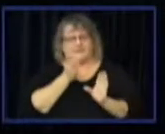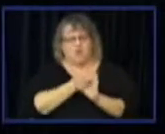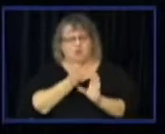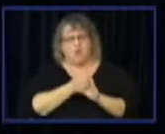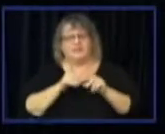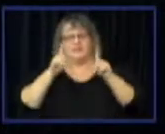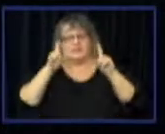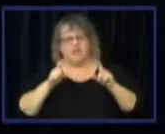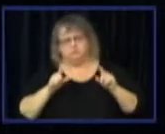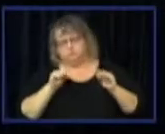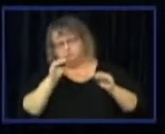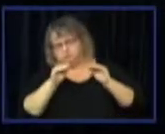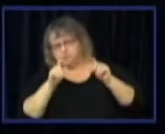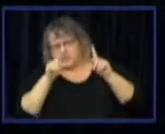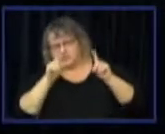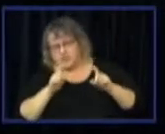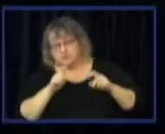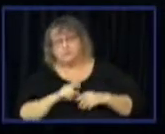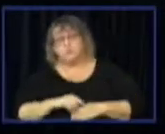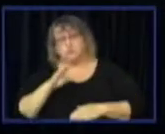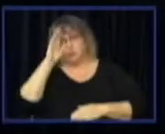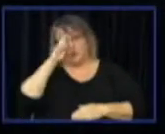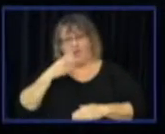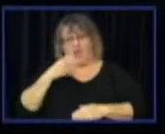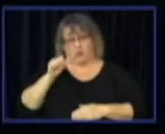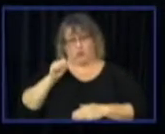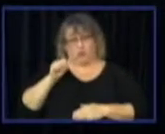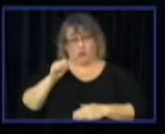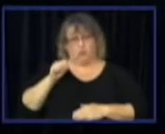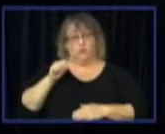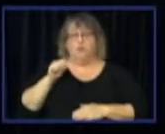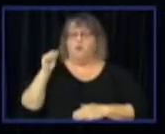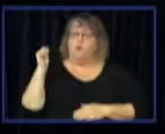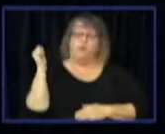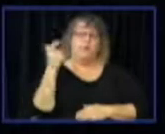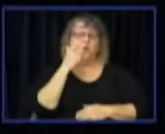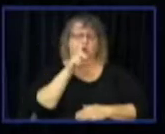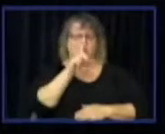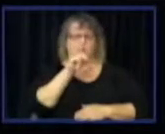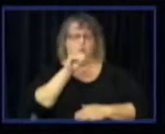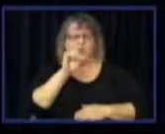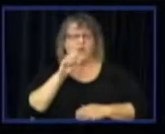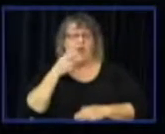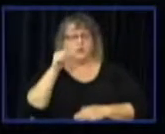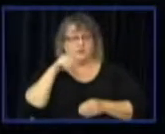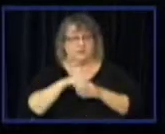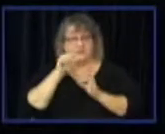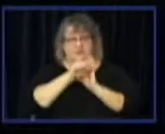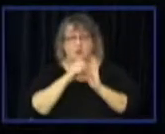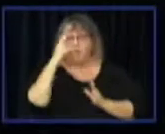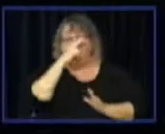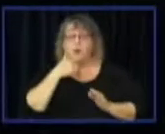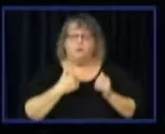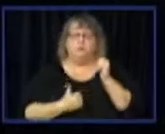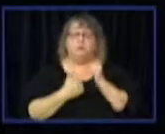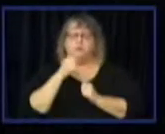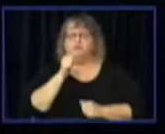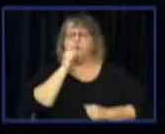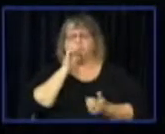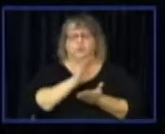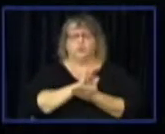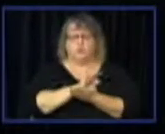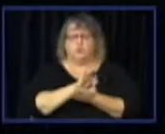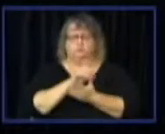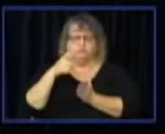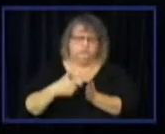that we can perform. And at the high school right now, the kids in all the DOE high schools in the state and most of the private schools,